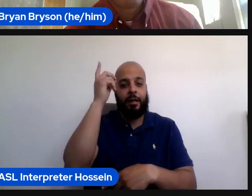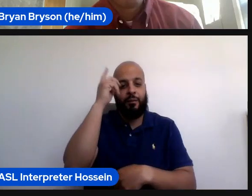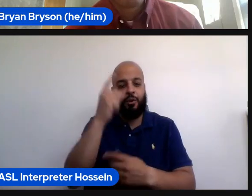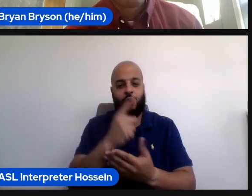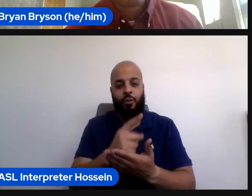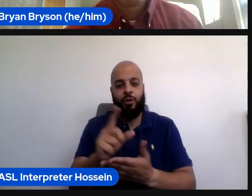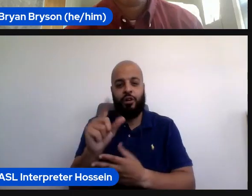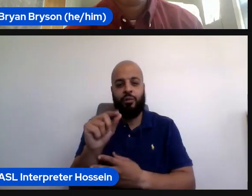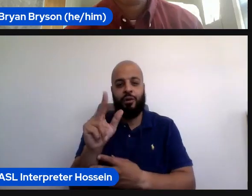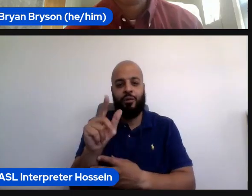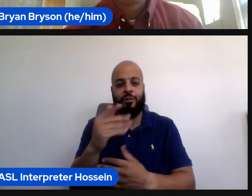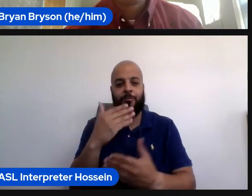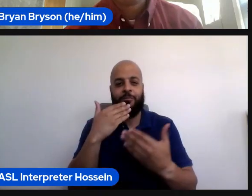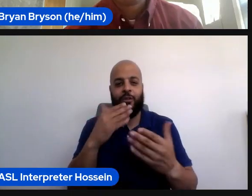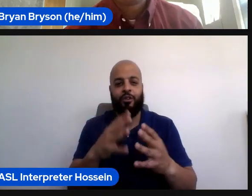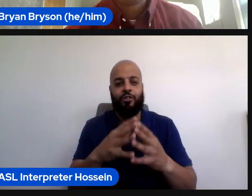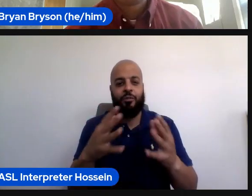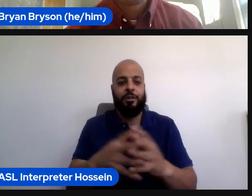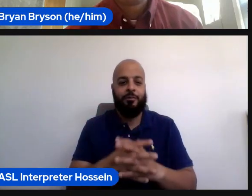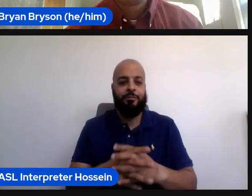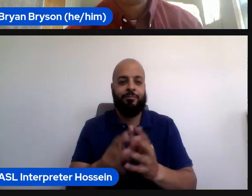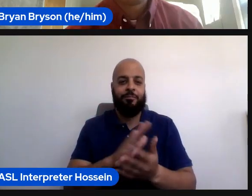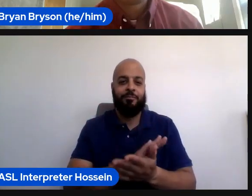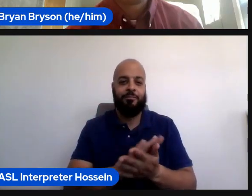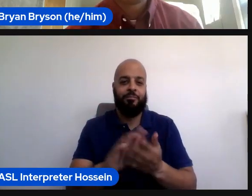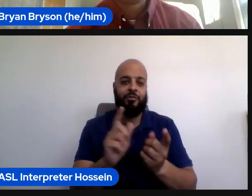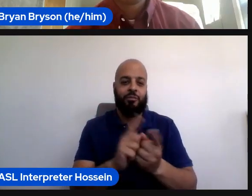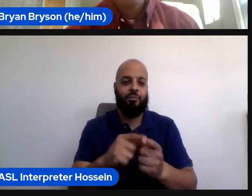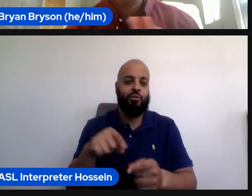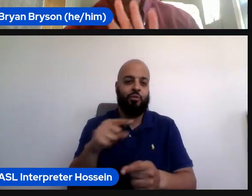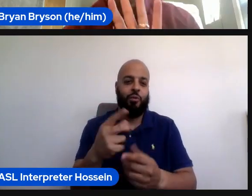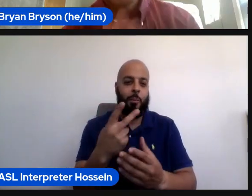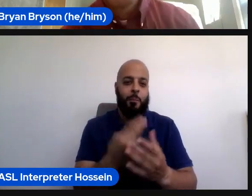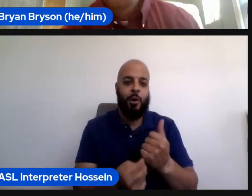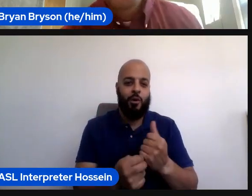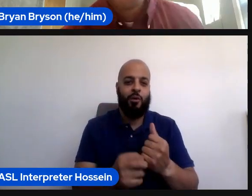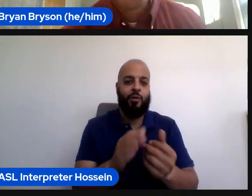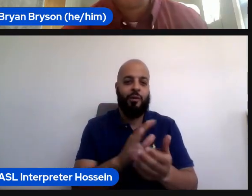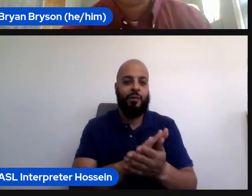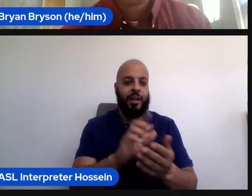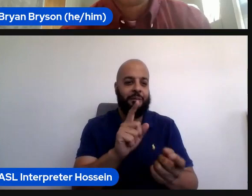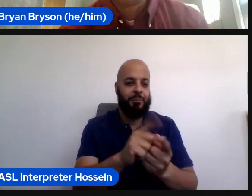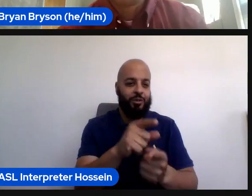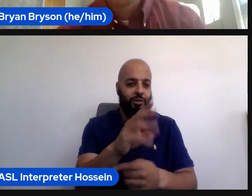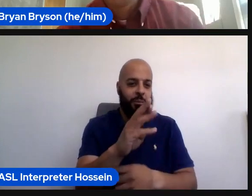Thank you so much. Okay, thank you. Nice to meet you both. Nice to meet you, Bryan.